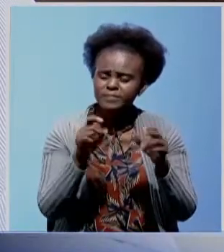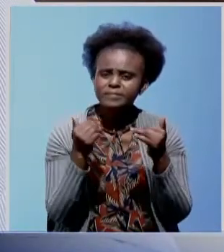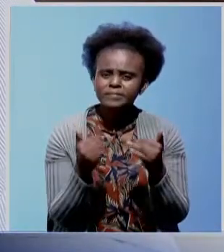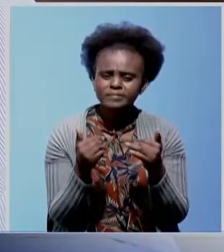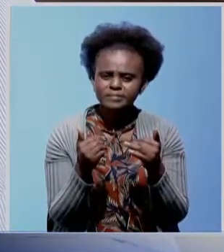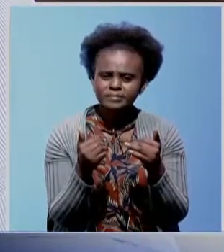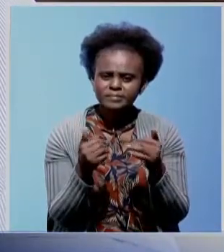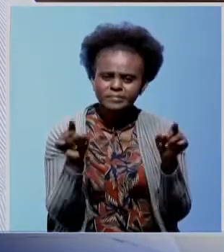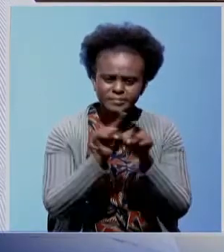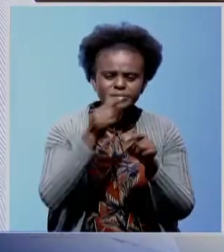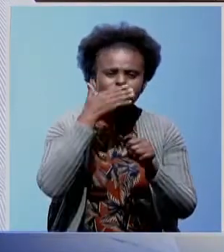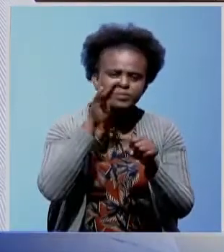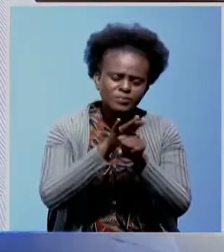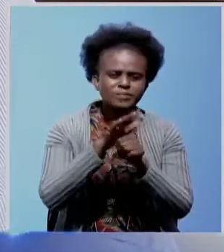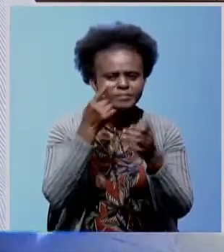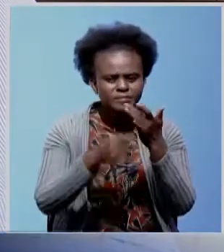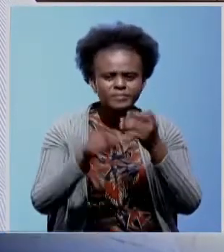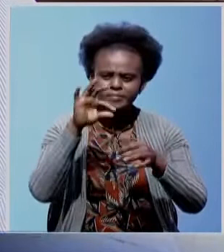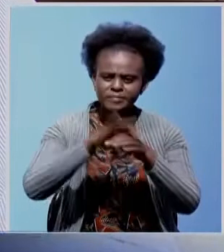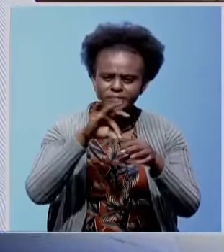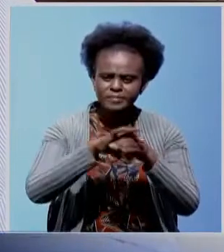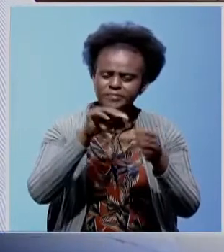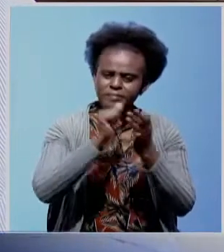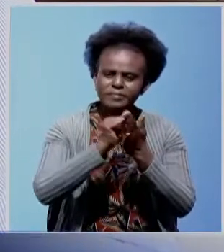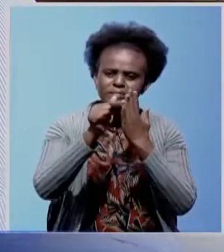to be guaranteed of voting come